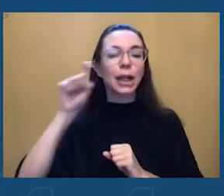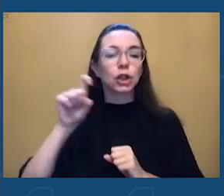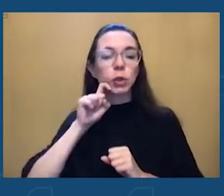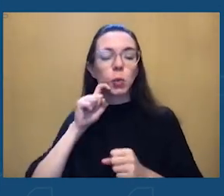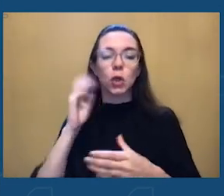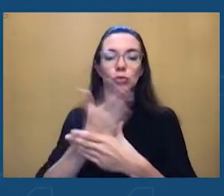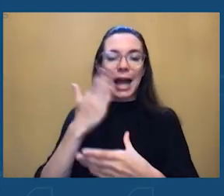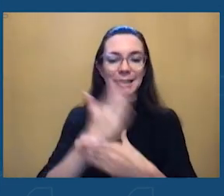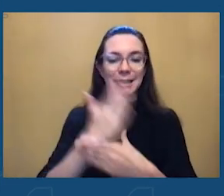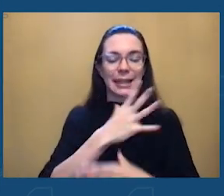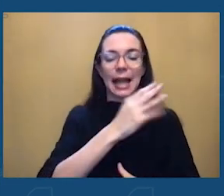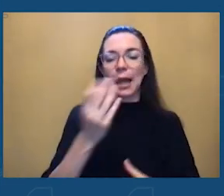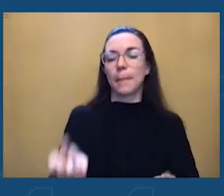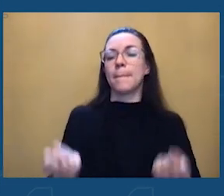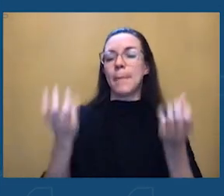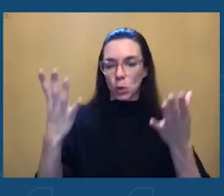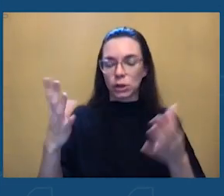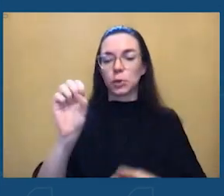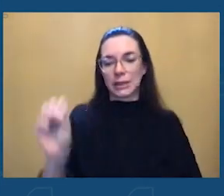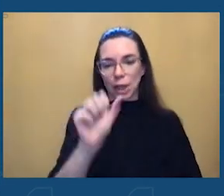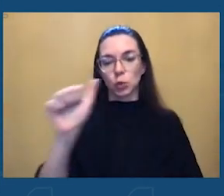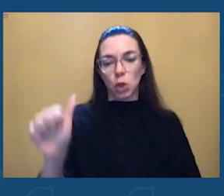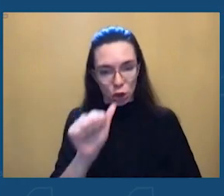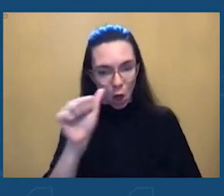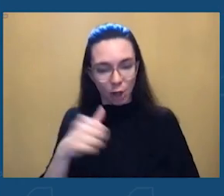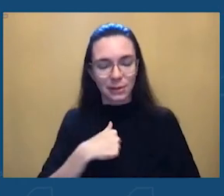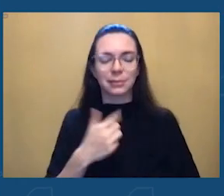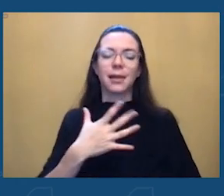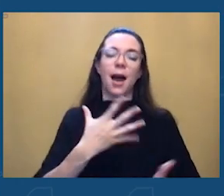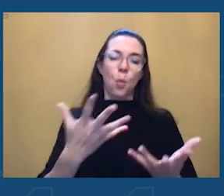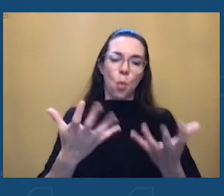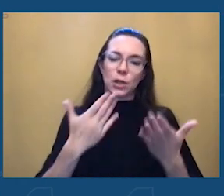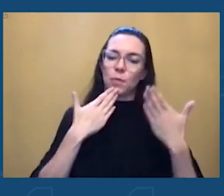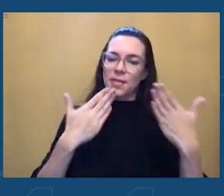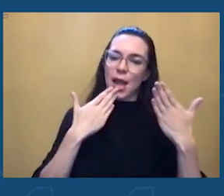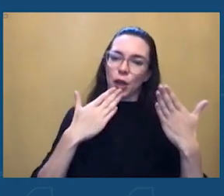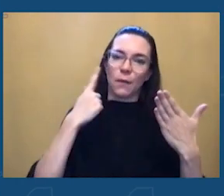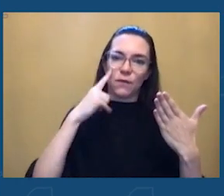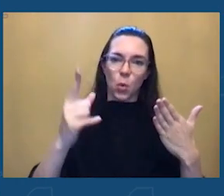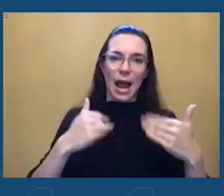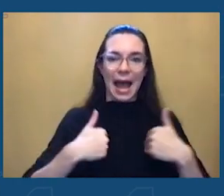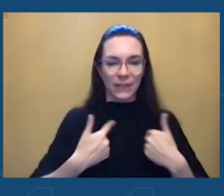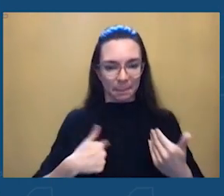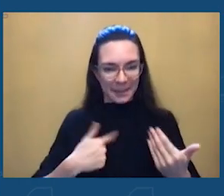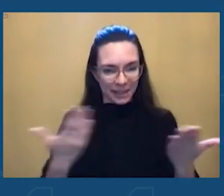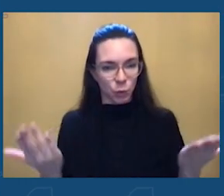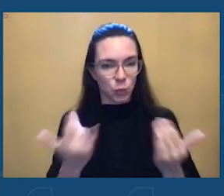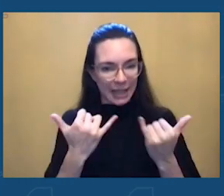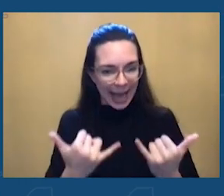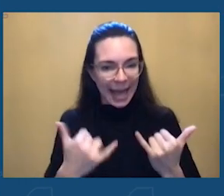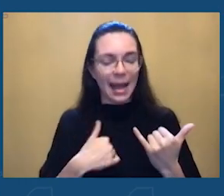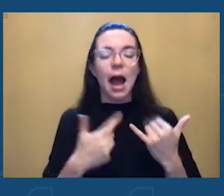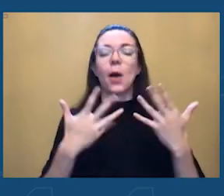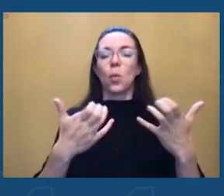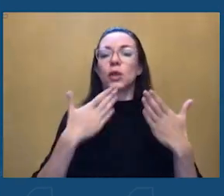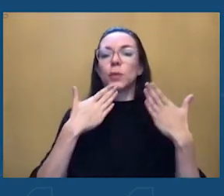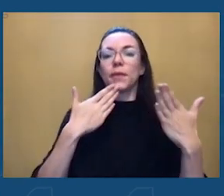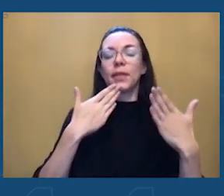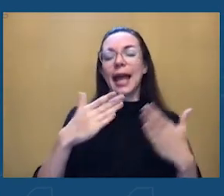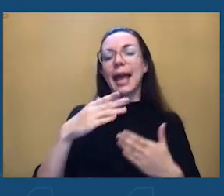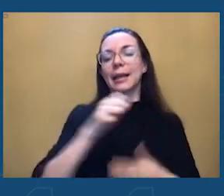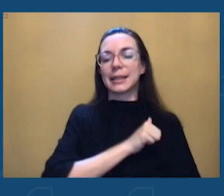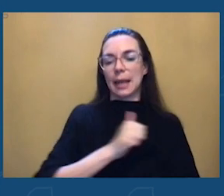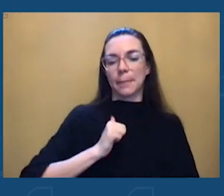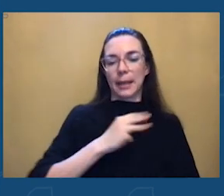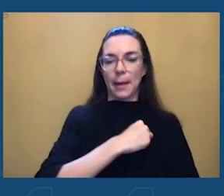assaults. And I'd like to thank you so much for having me today. I'd like to thank Assembly members Linda Rosenthal and